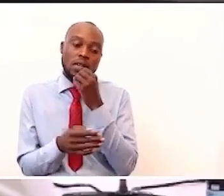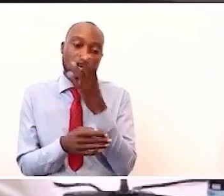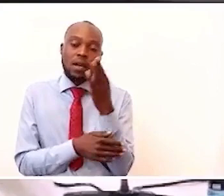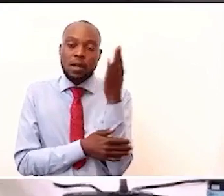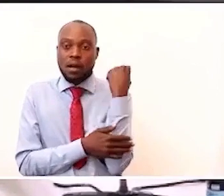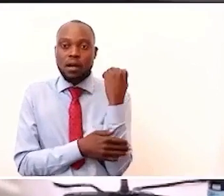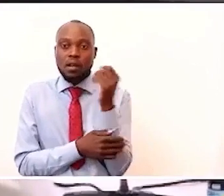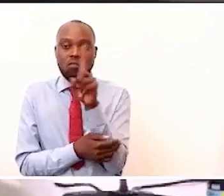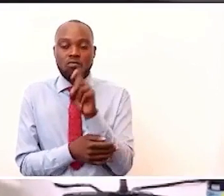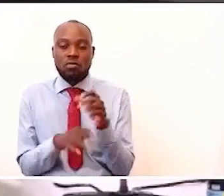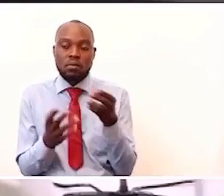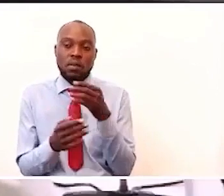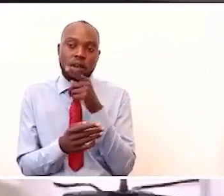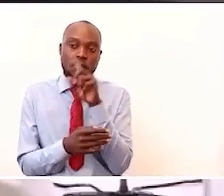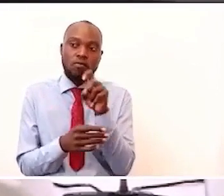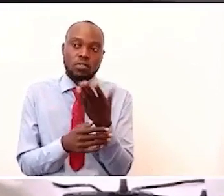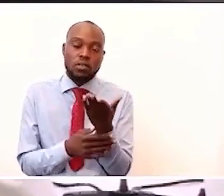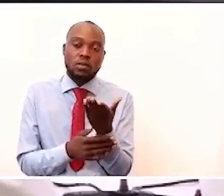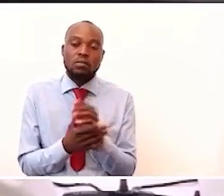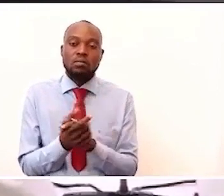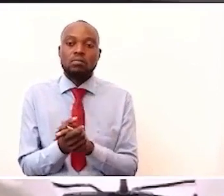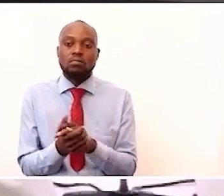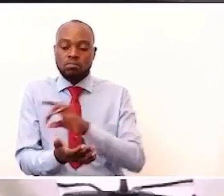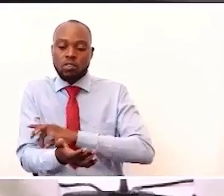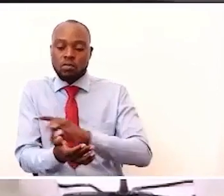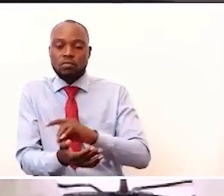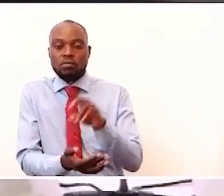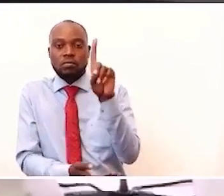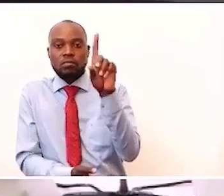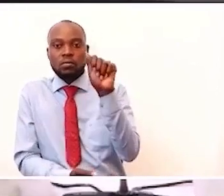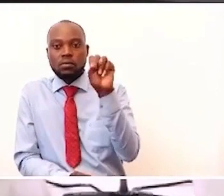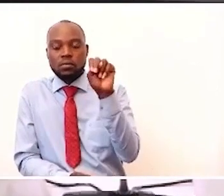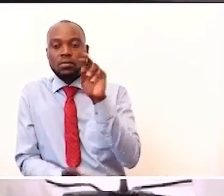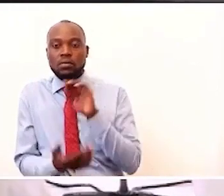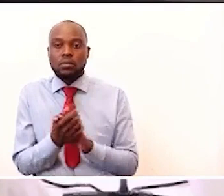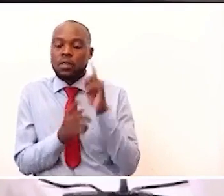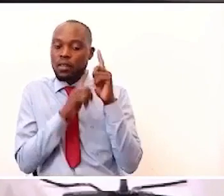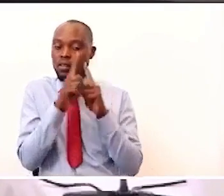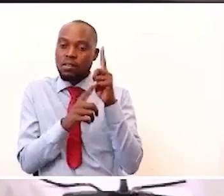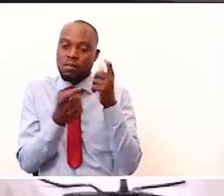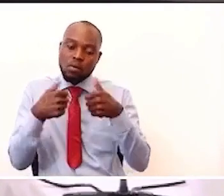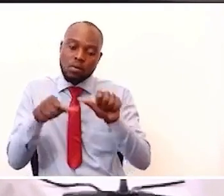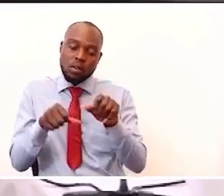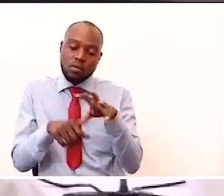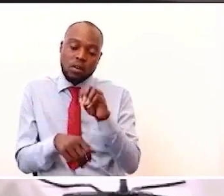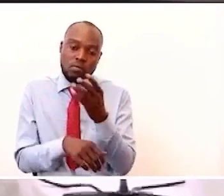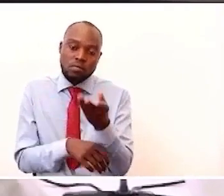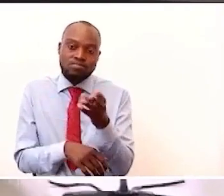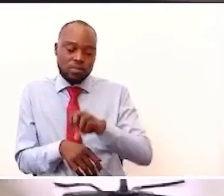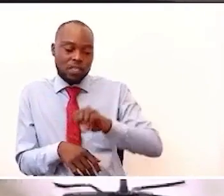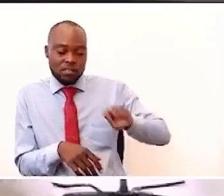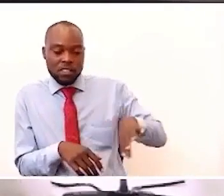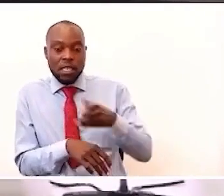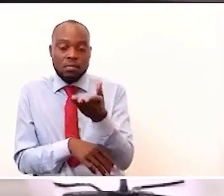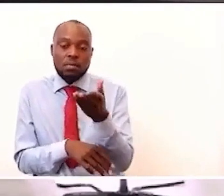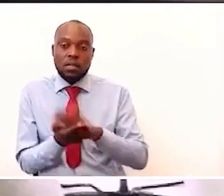asked by Professor Danny Badlow, I think in trying to hurry, I left out that category, because I